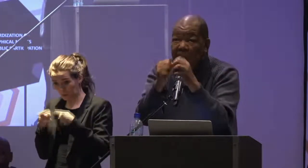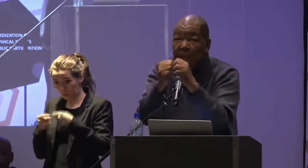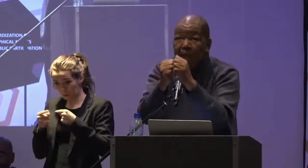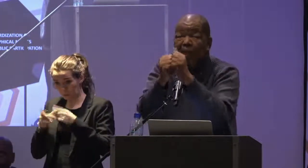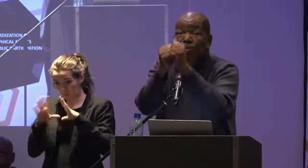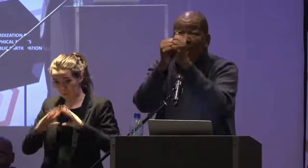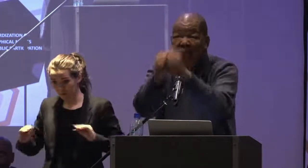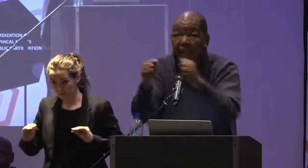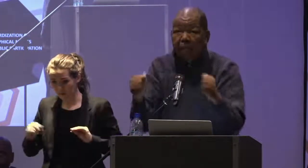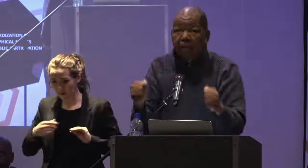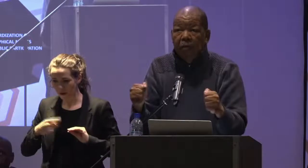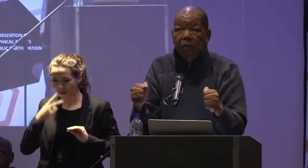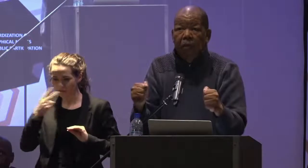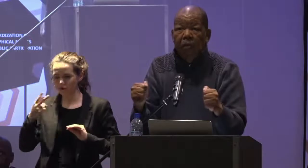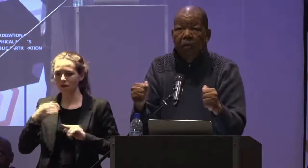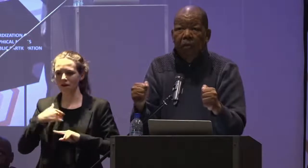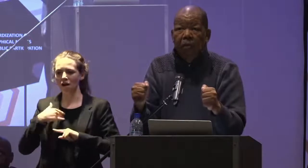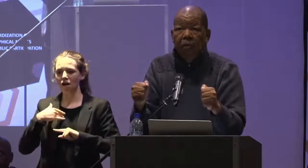idealism must begin.